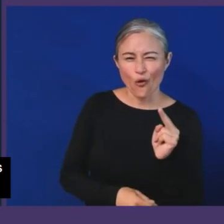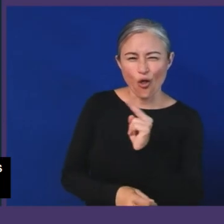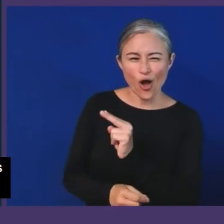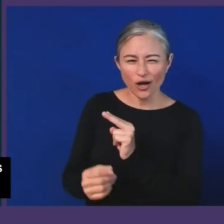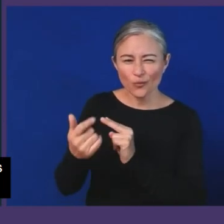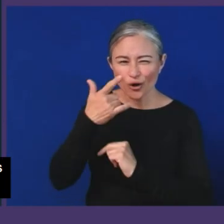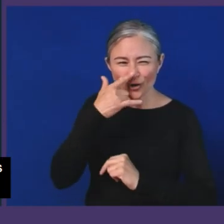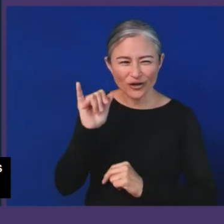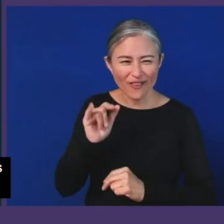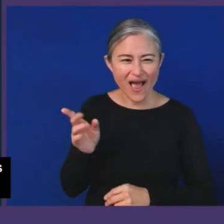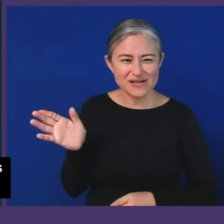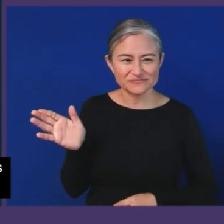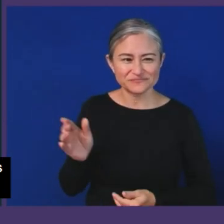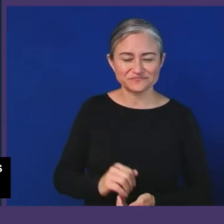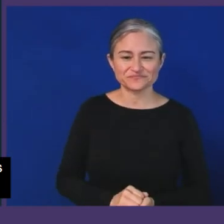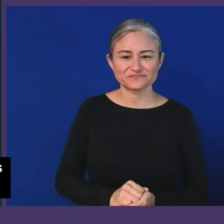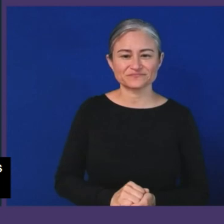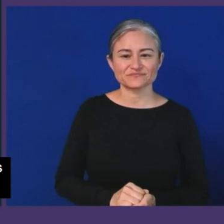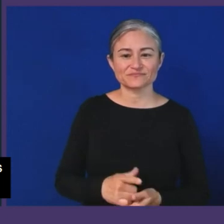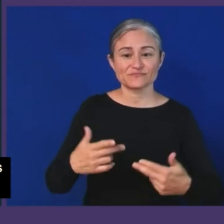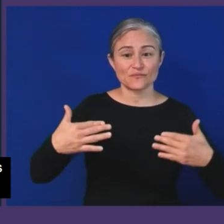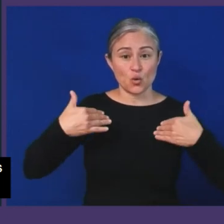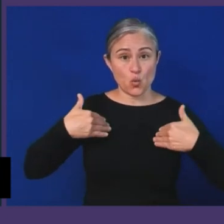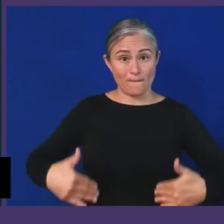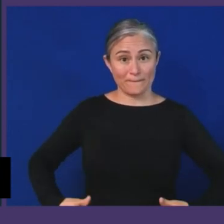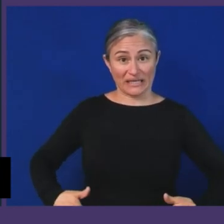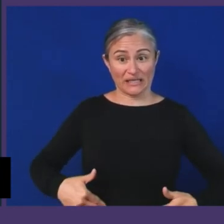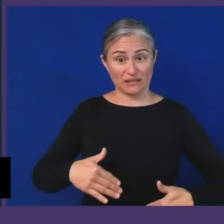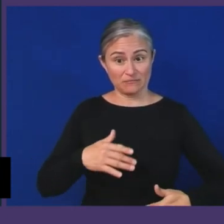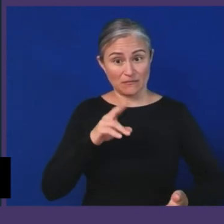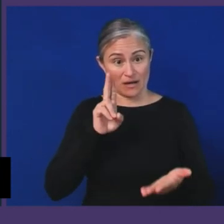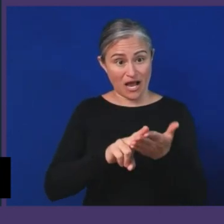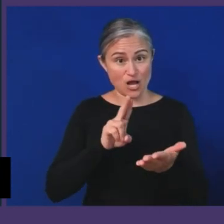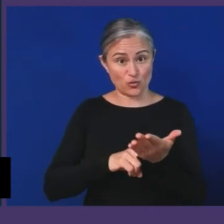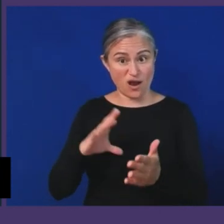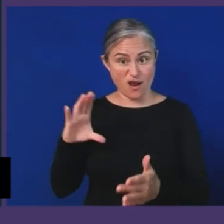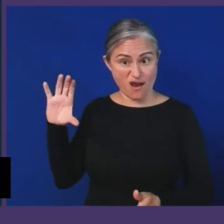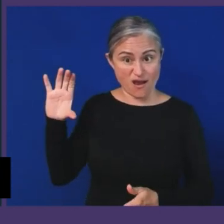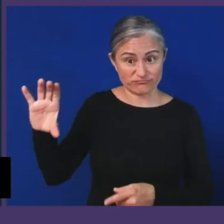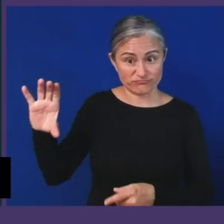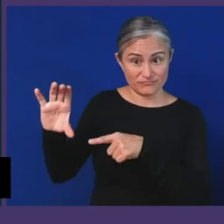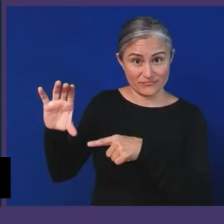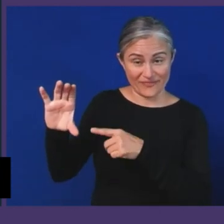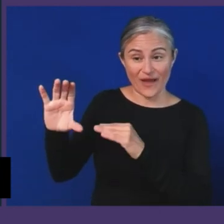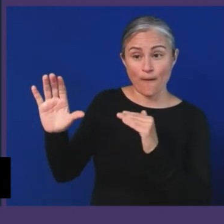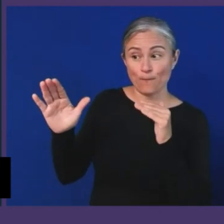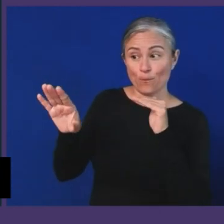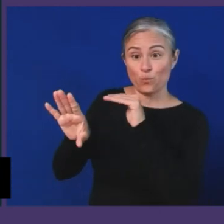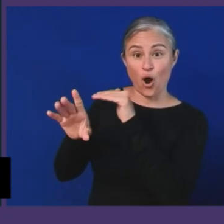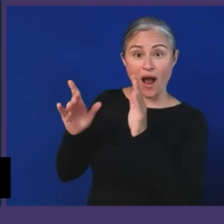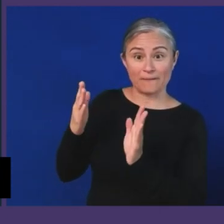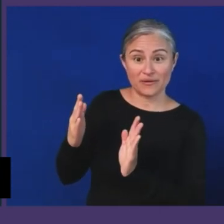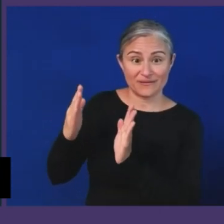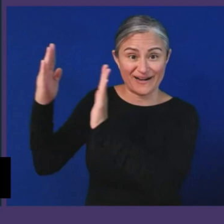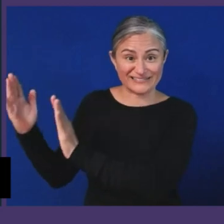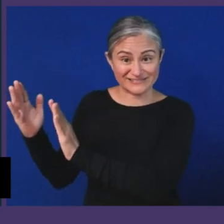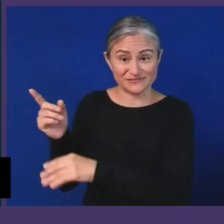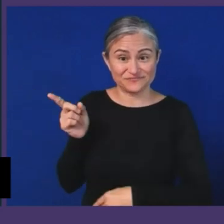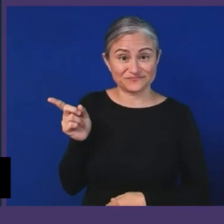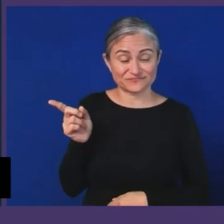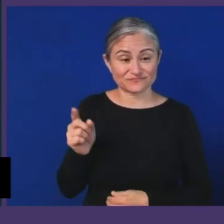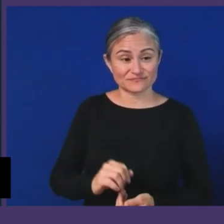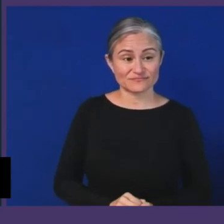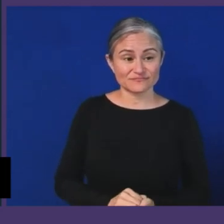random prompt. Can you write a short introduction about the relevance of the term monopsony or something like that? And then the contractor also writes out an